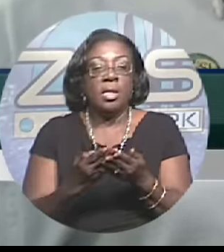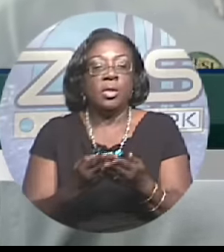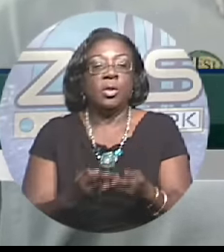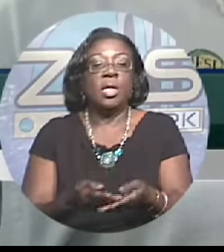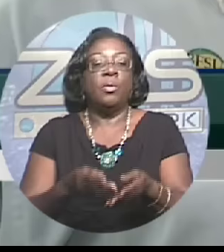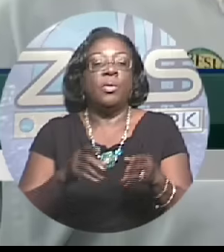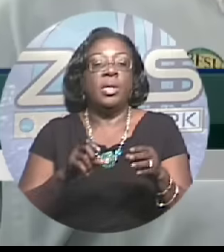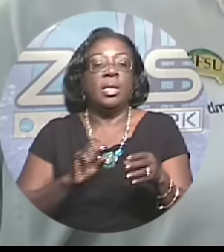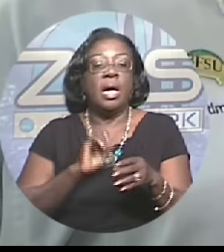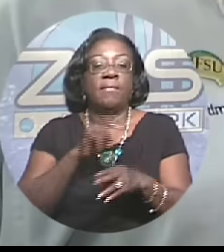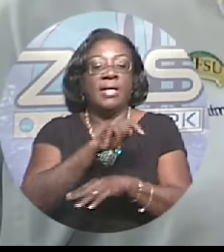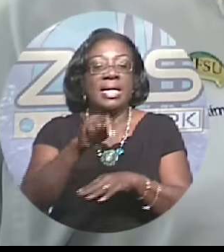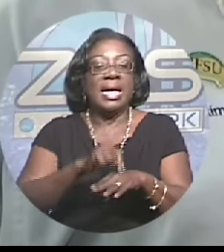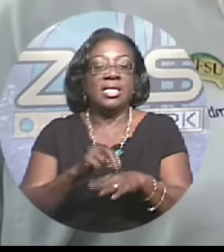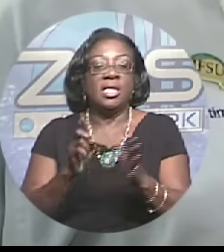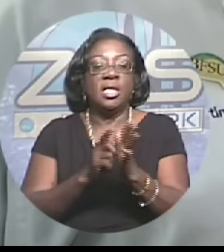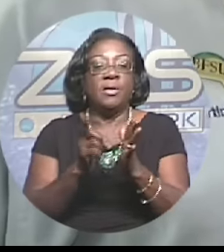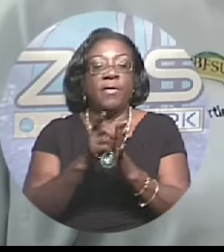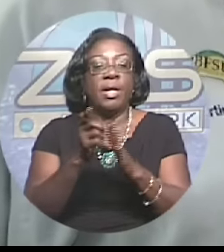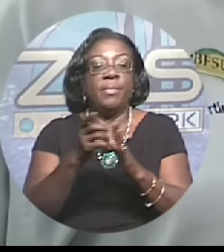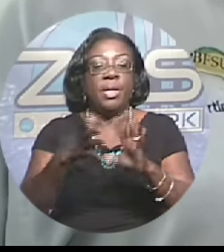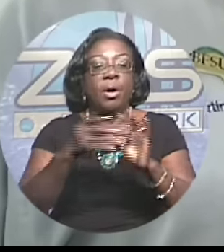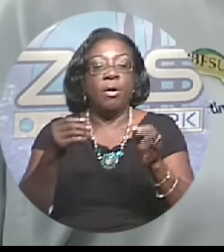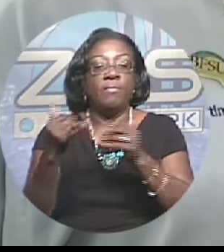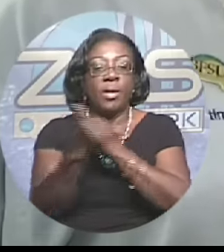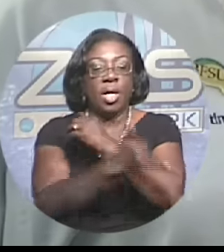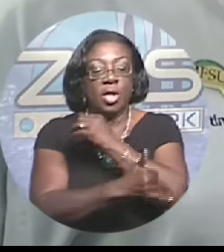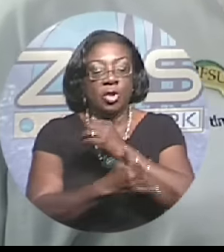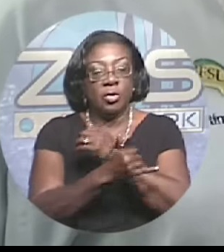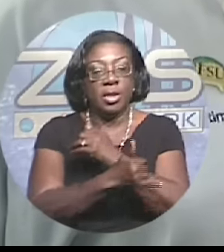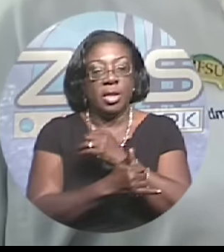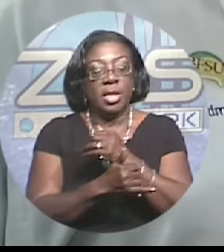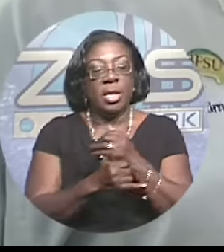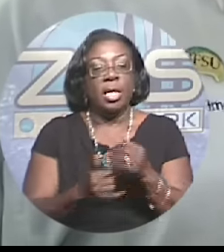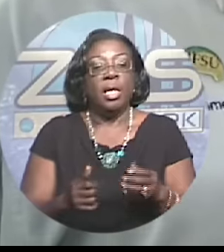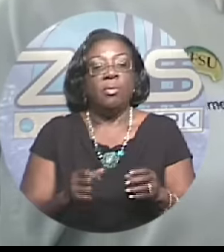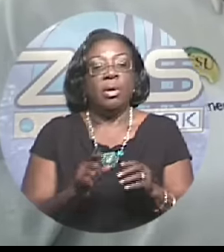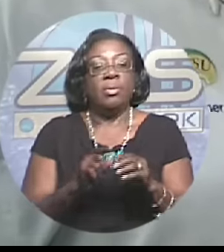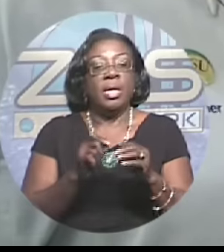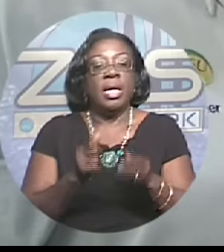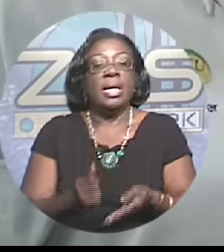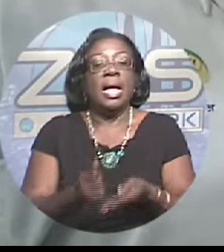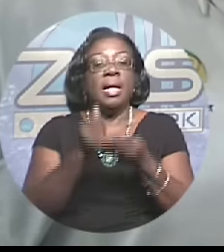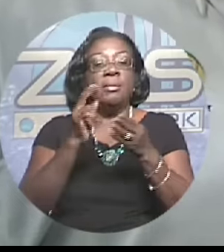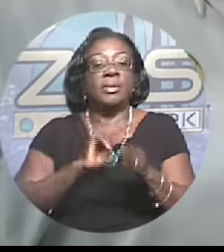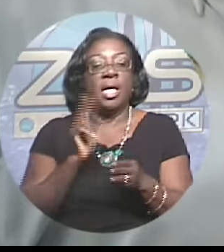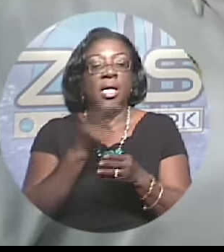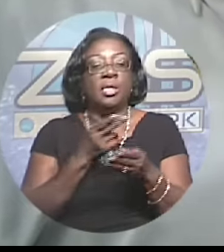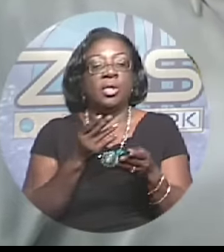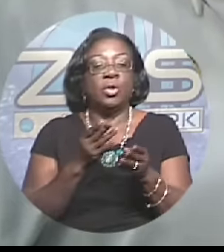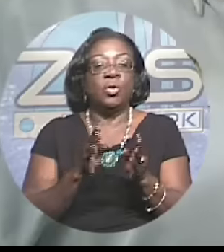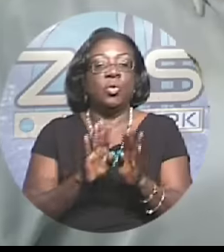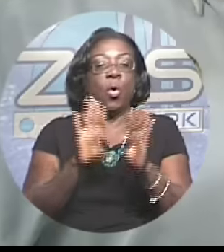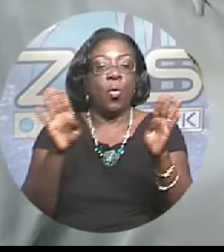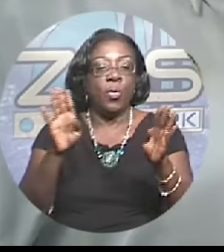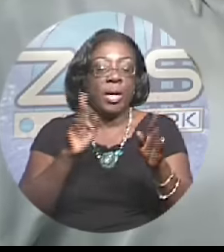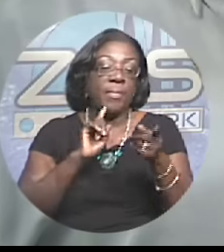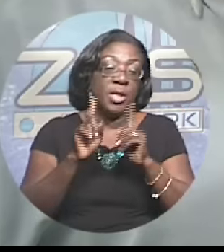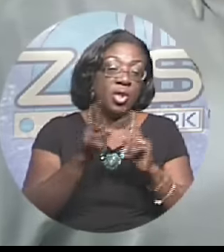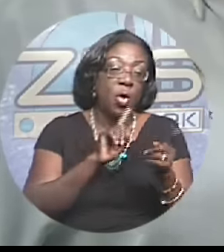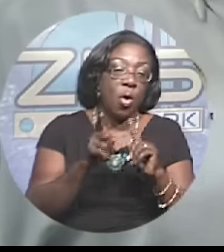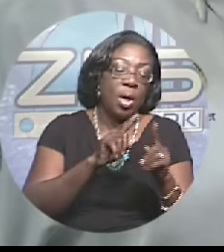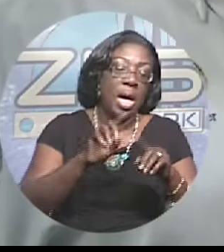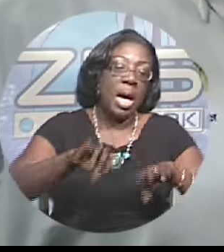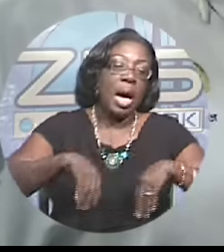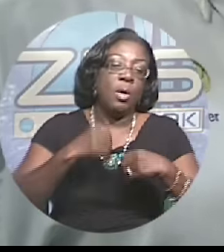going to help the national development of the country. We're opening, you know, it helps us to learn how to open up our dialogue, how to